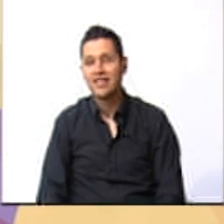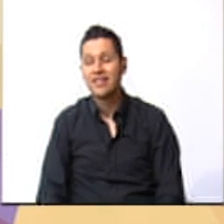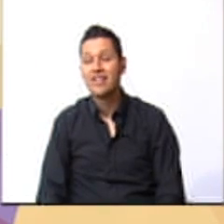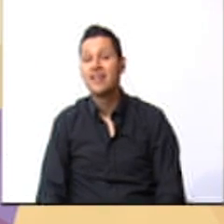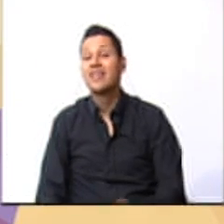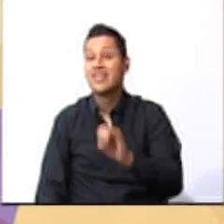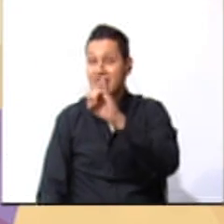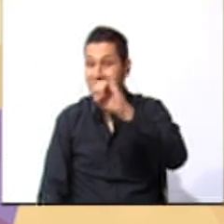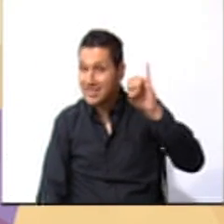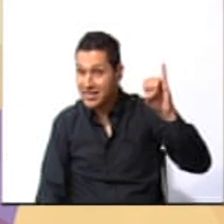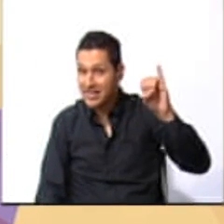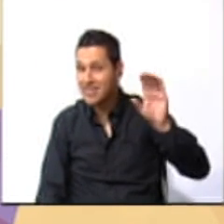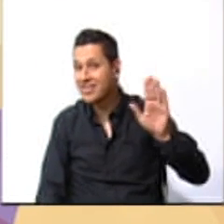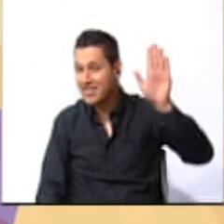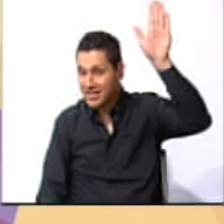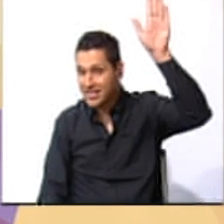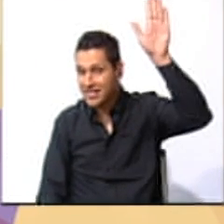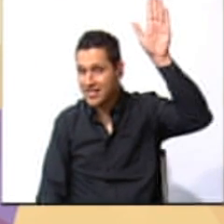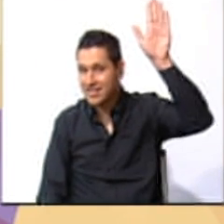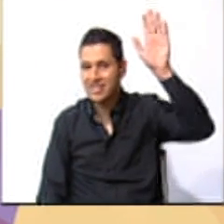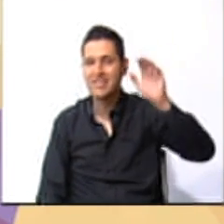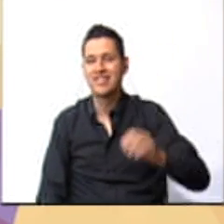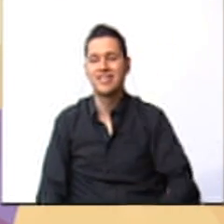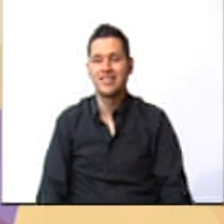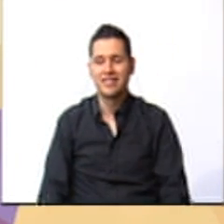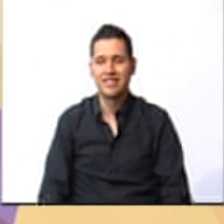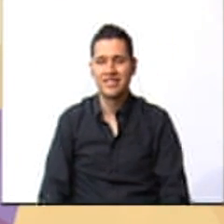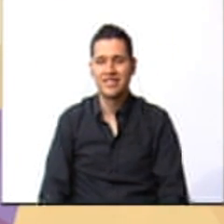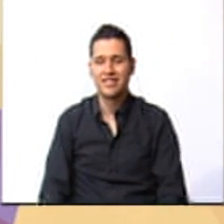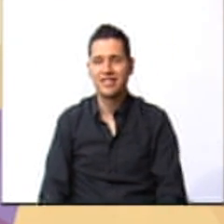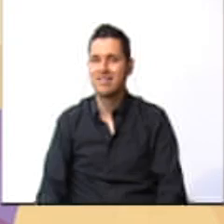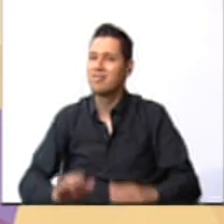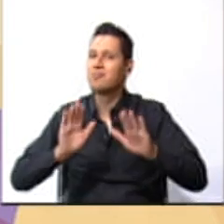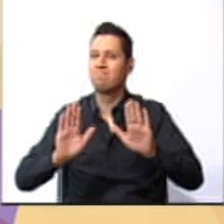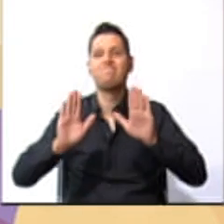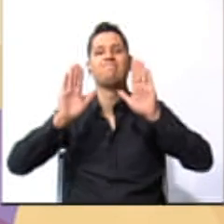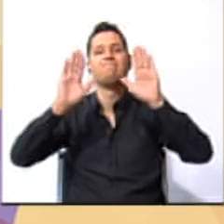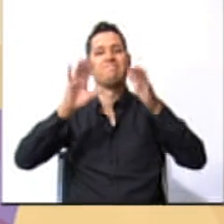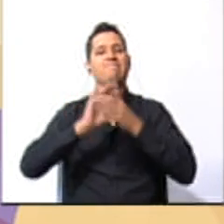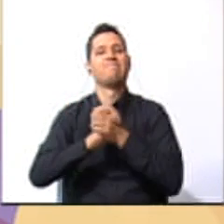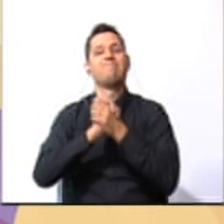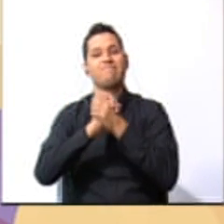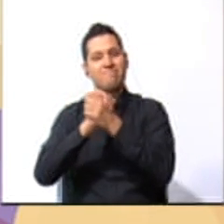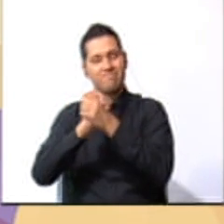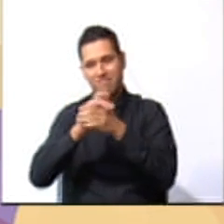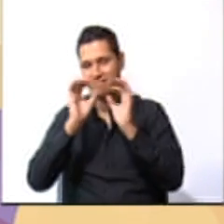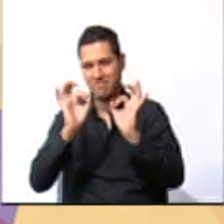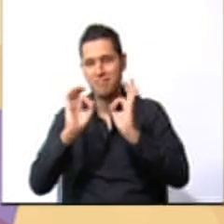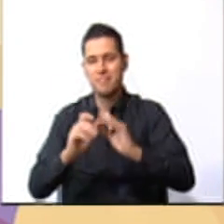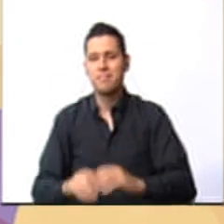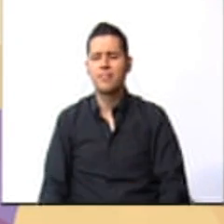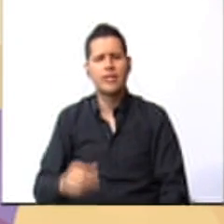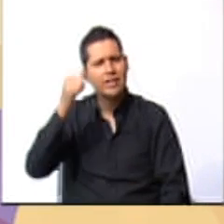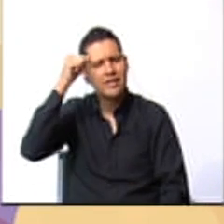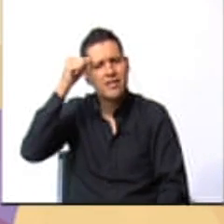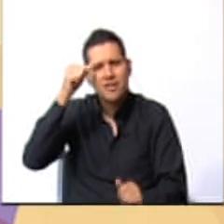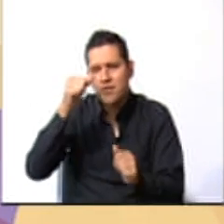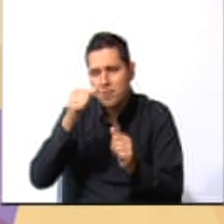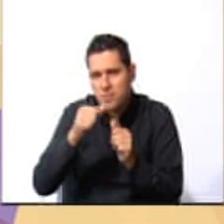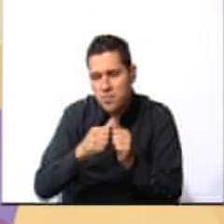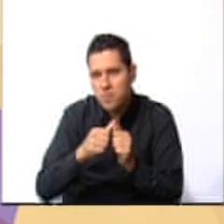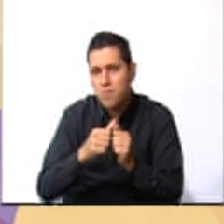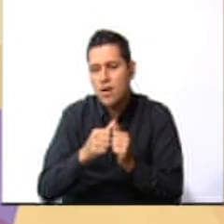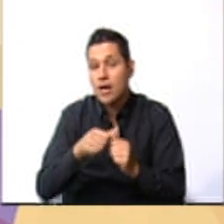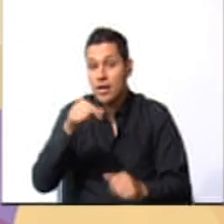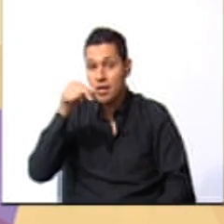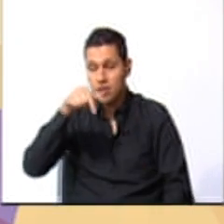left hand, left. Excellent, very good. Remember this part because